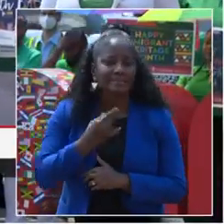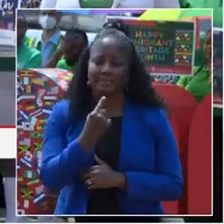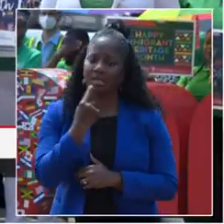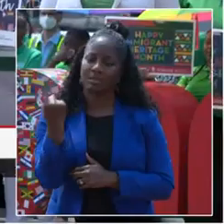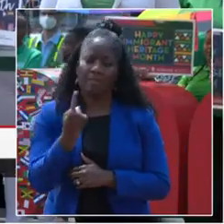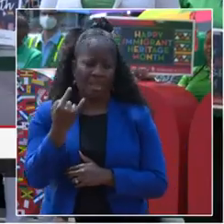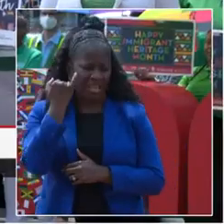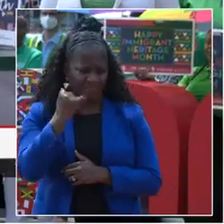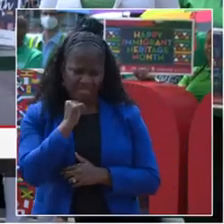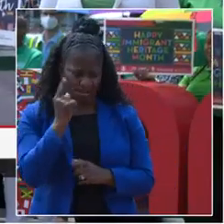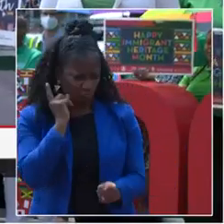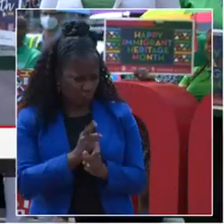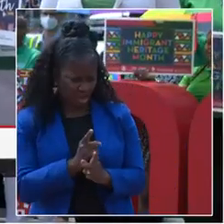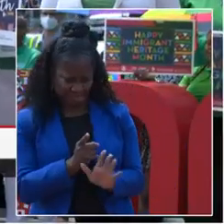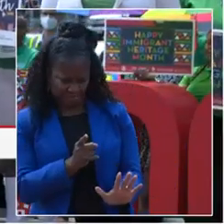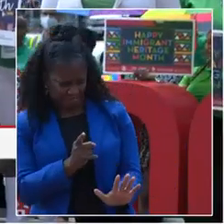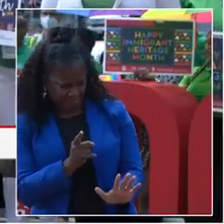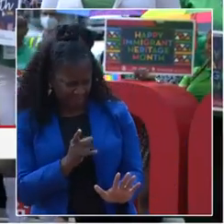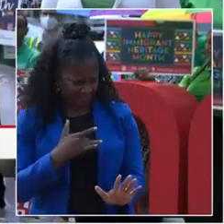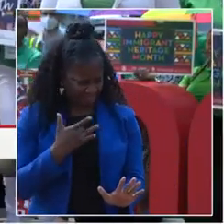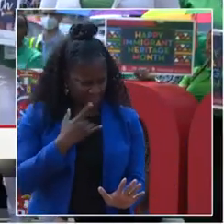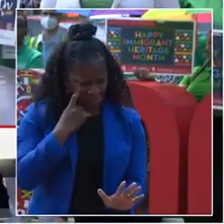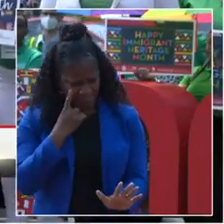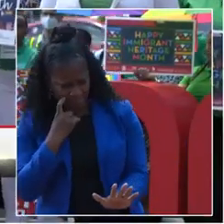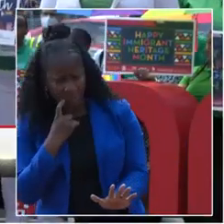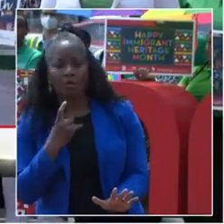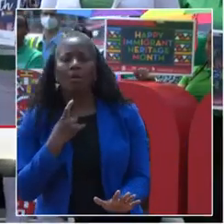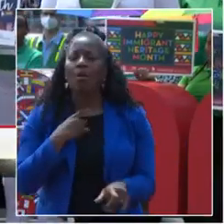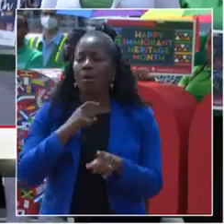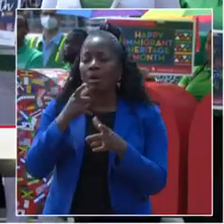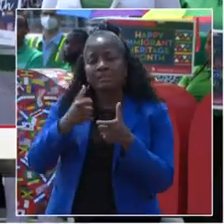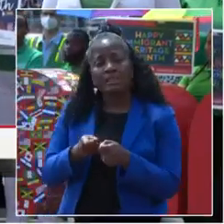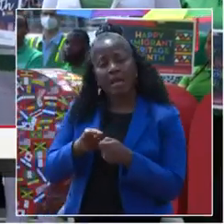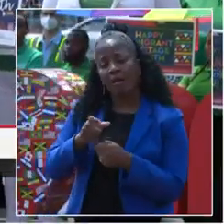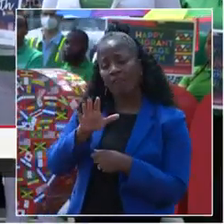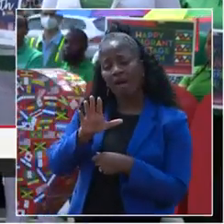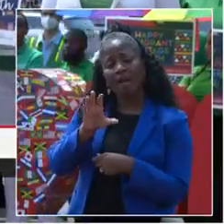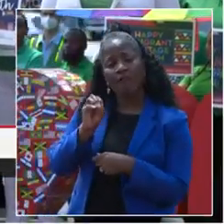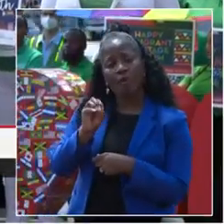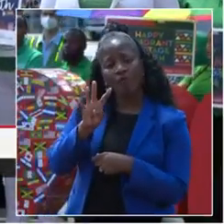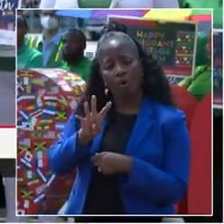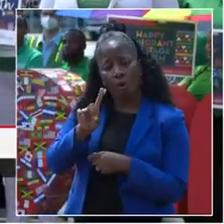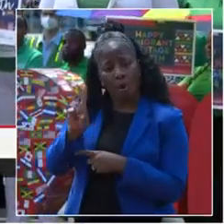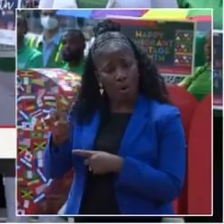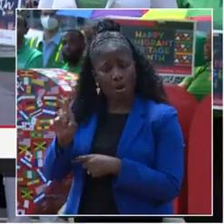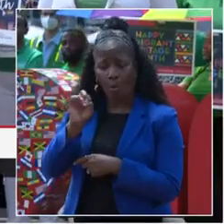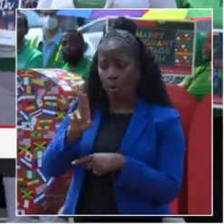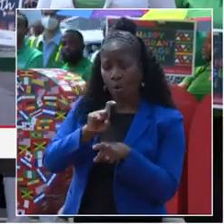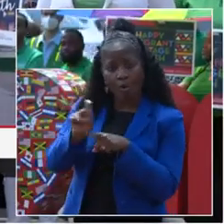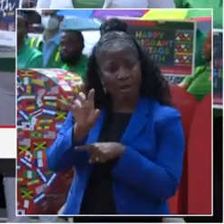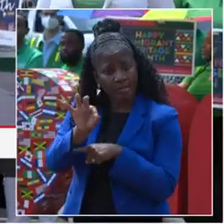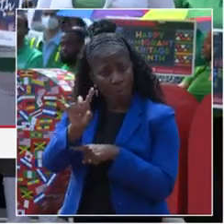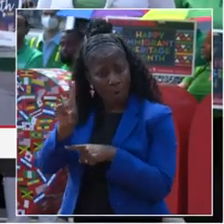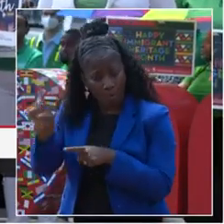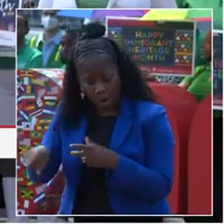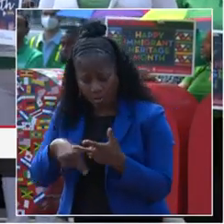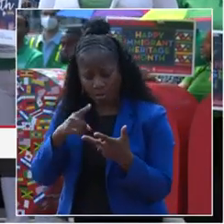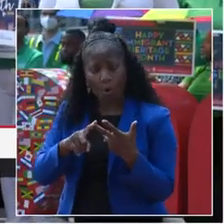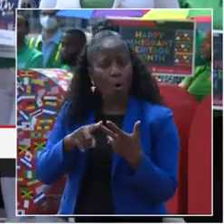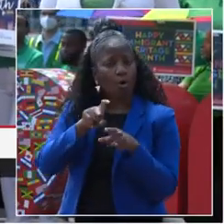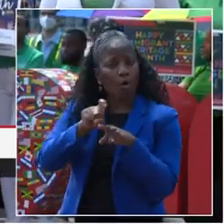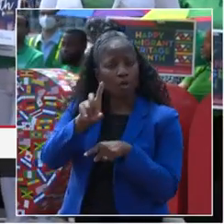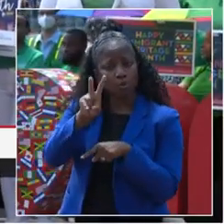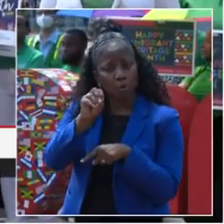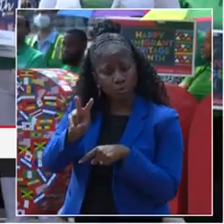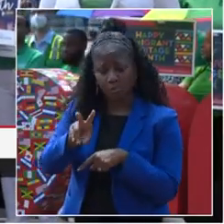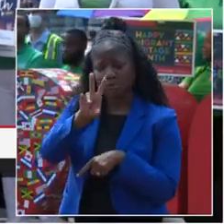place, you can text us anonymously at 50411, or you can call us at 911, or you can call us at